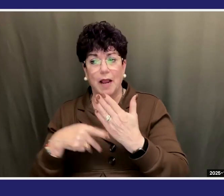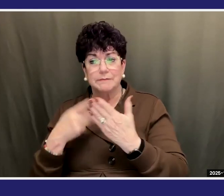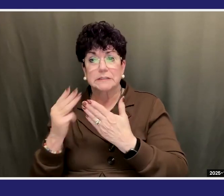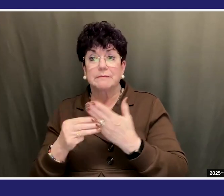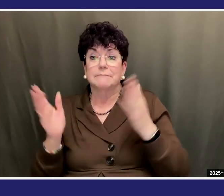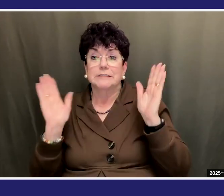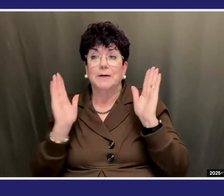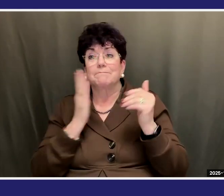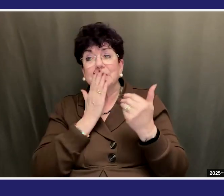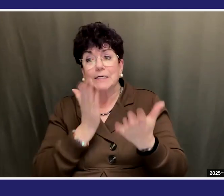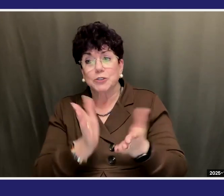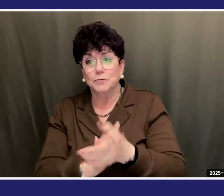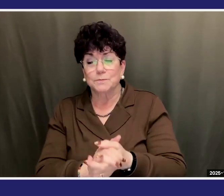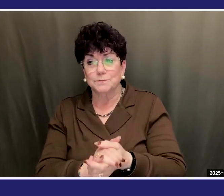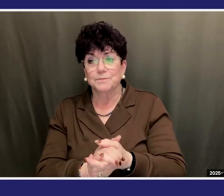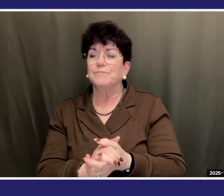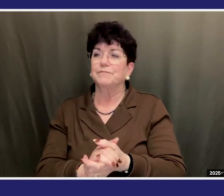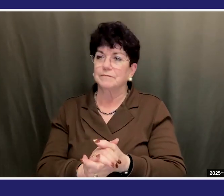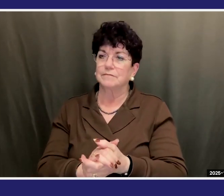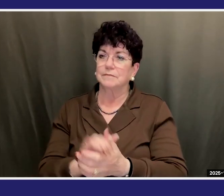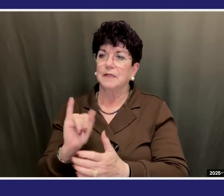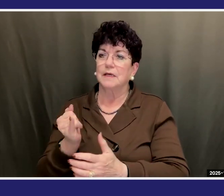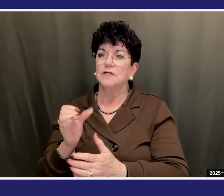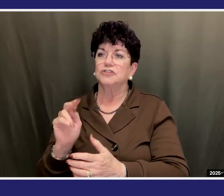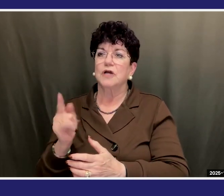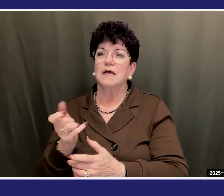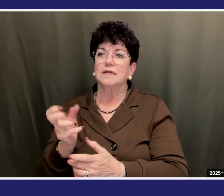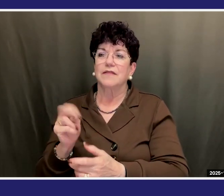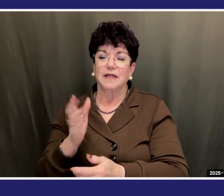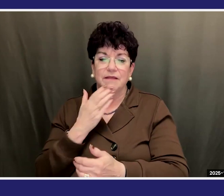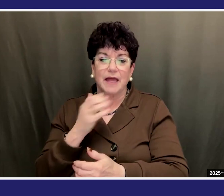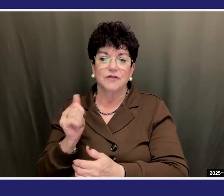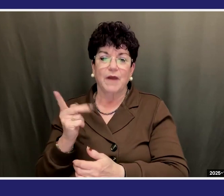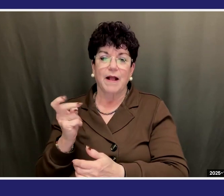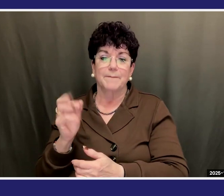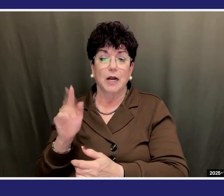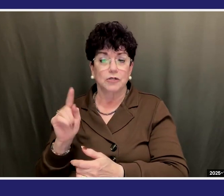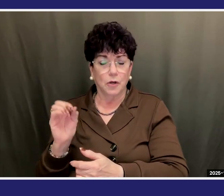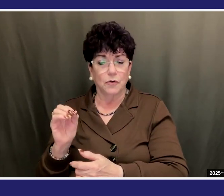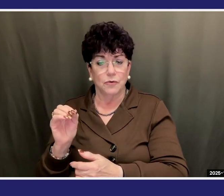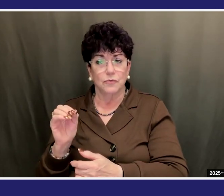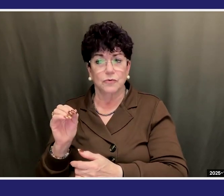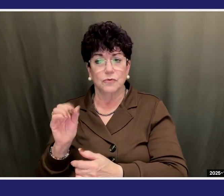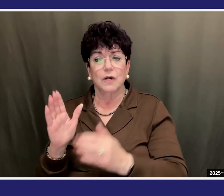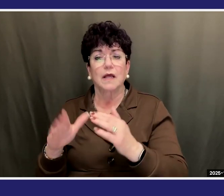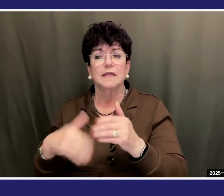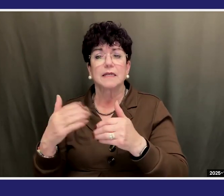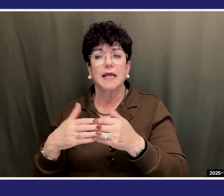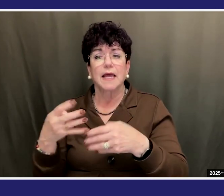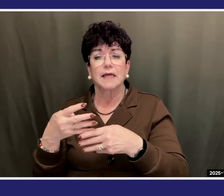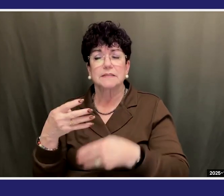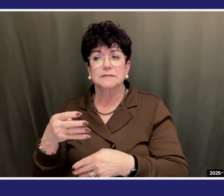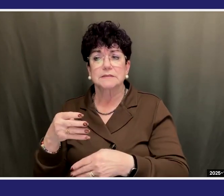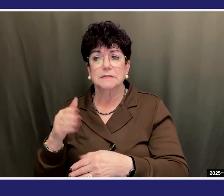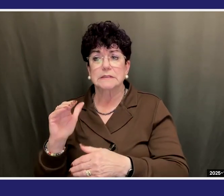it. Thank you. All right. Great. Thank you, Alberto. Next on my list, it looks